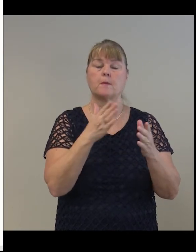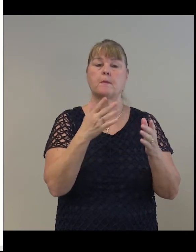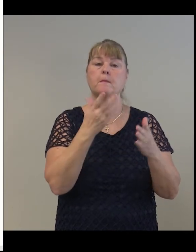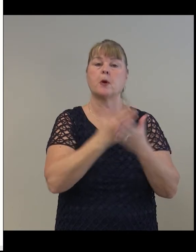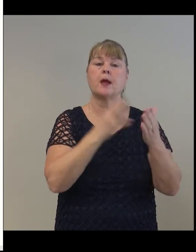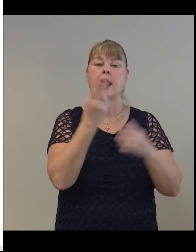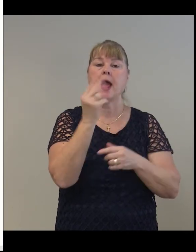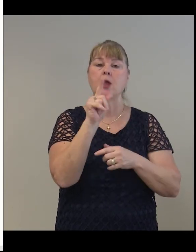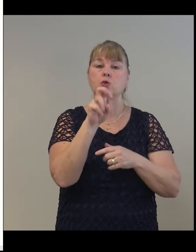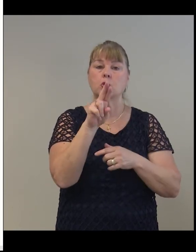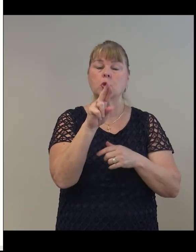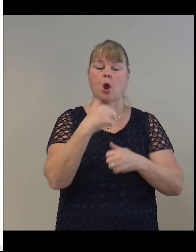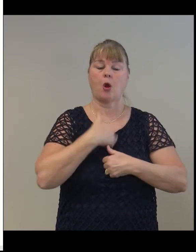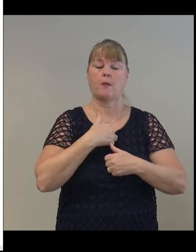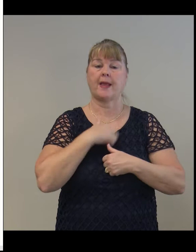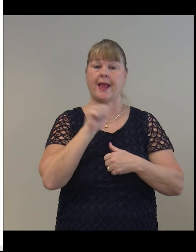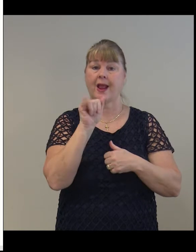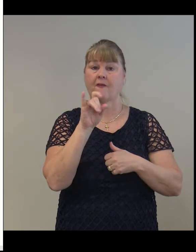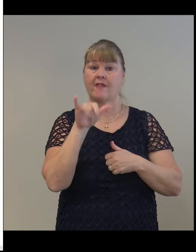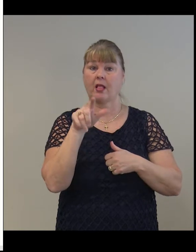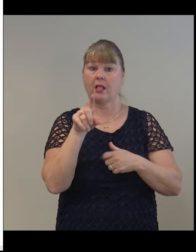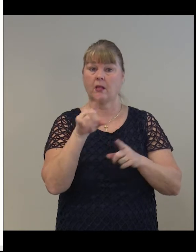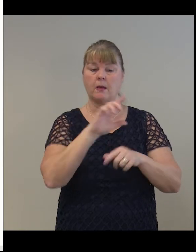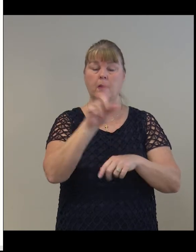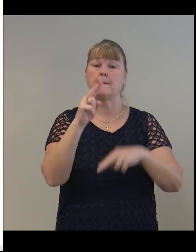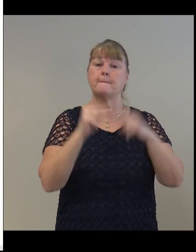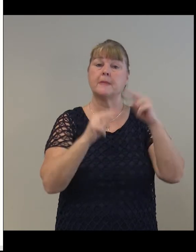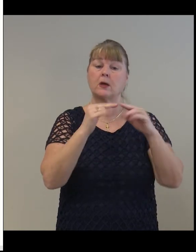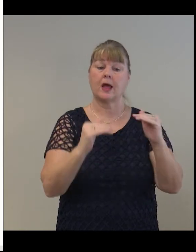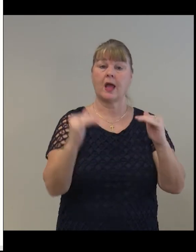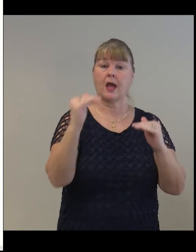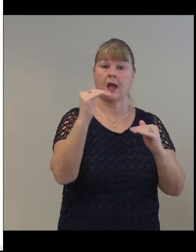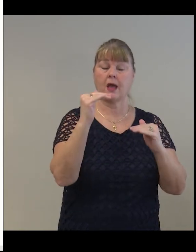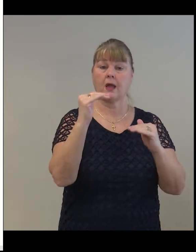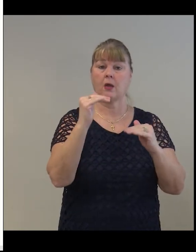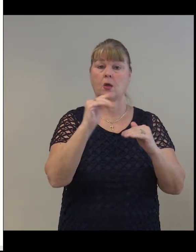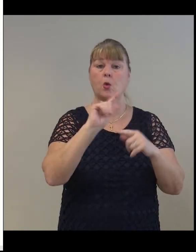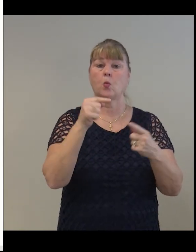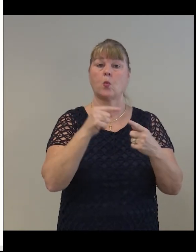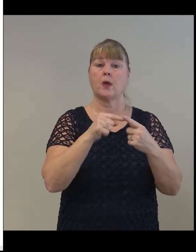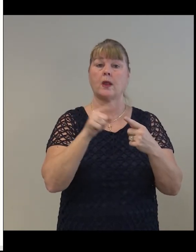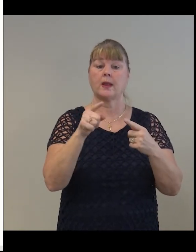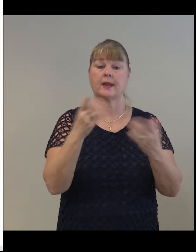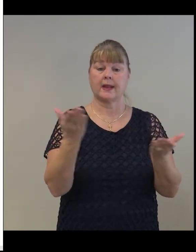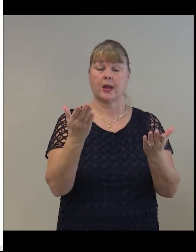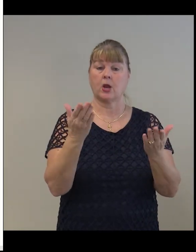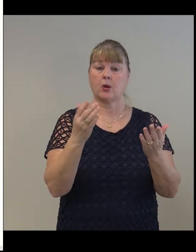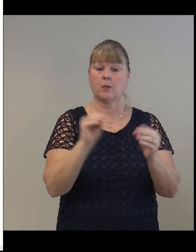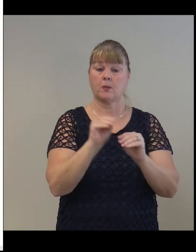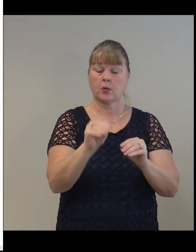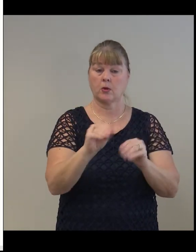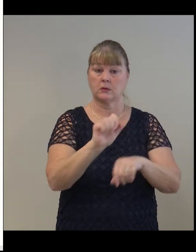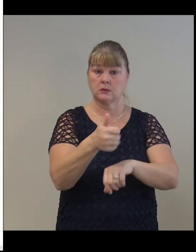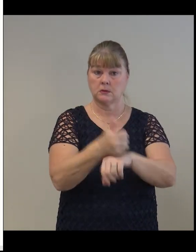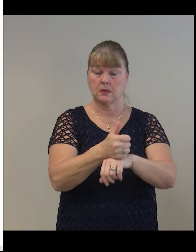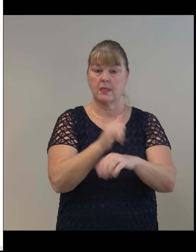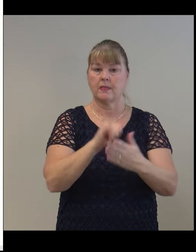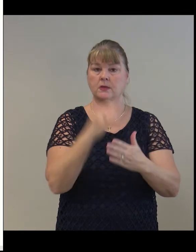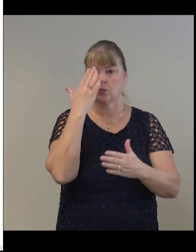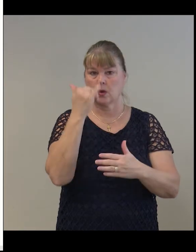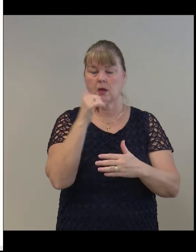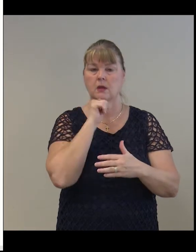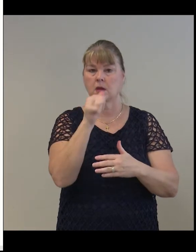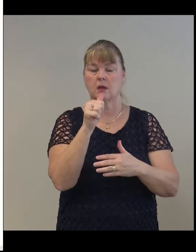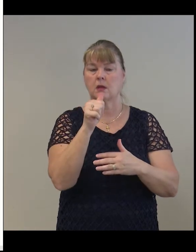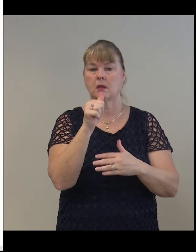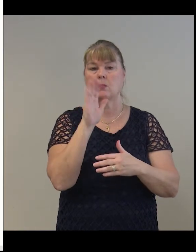higher when it came into Chatham County, so that's why it's not going to be in a storm surge zone. But keep in mind, if you're